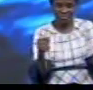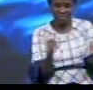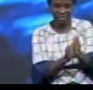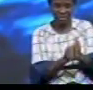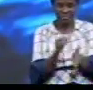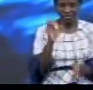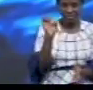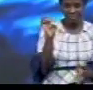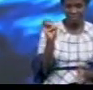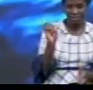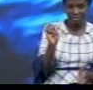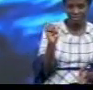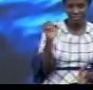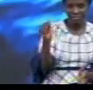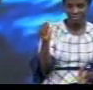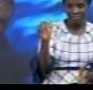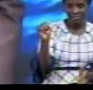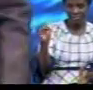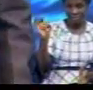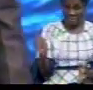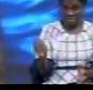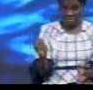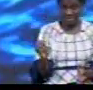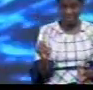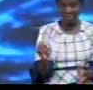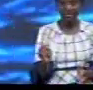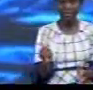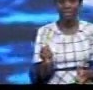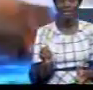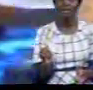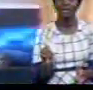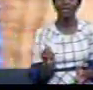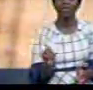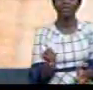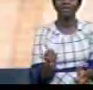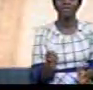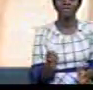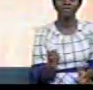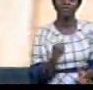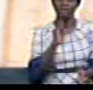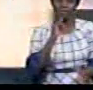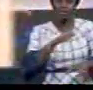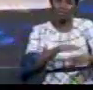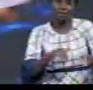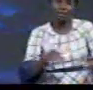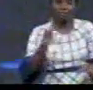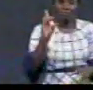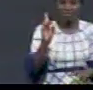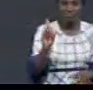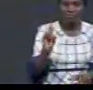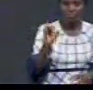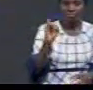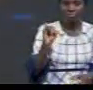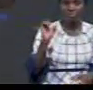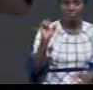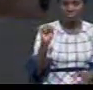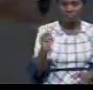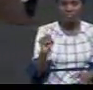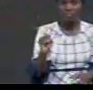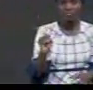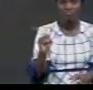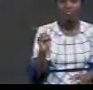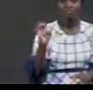called dis-ease. And so in your life, if there is any disease, you're feeling